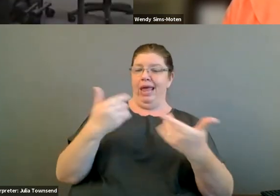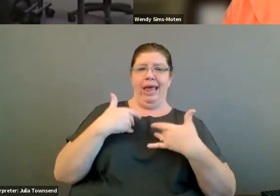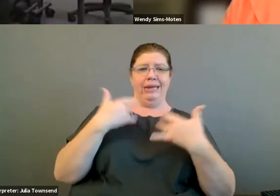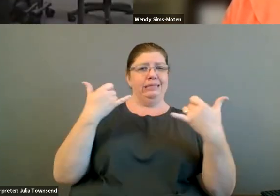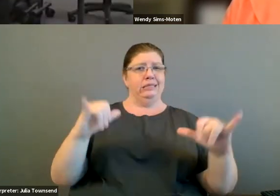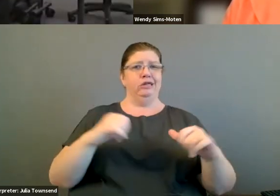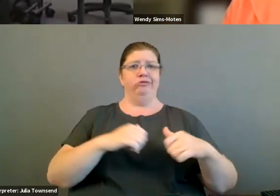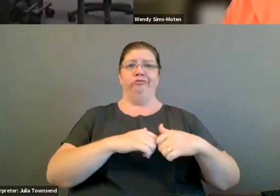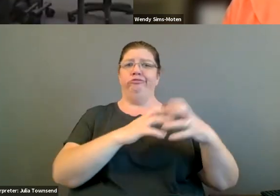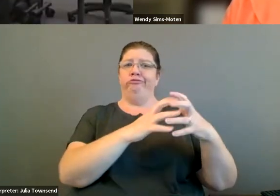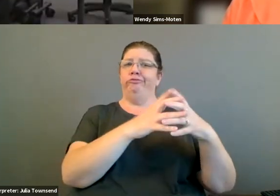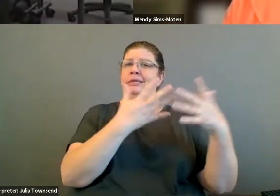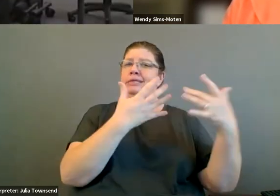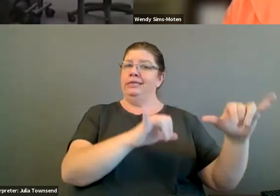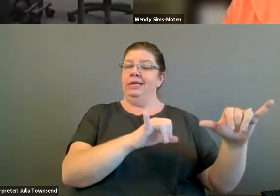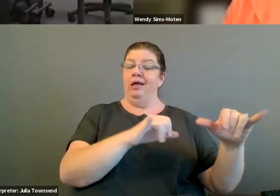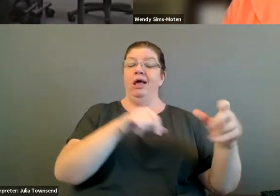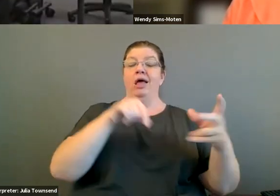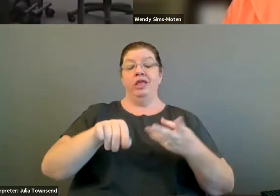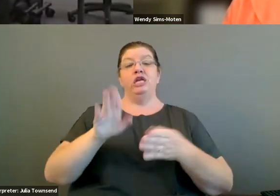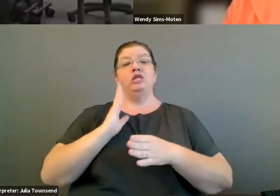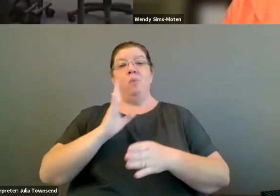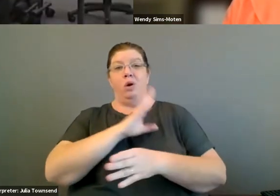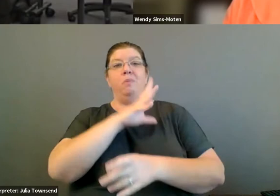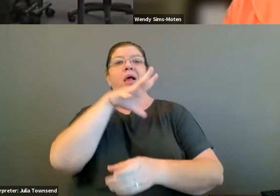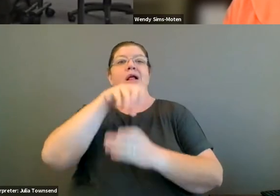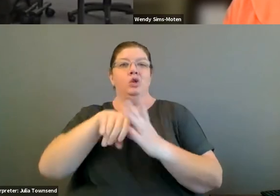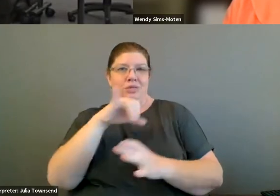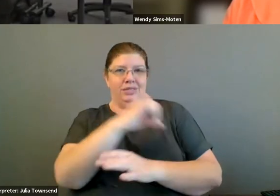existence, and this board policy does cover that.